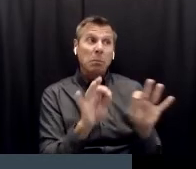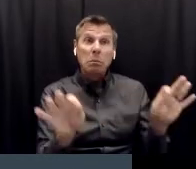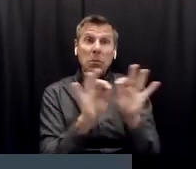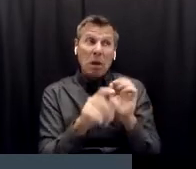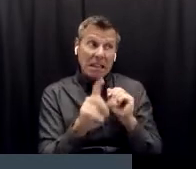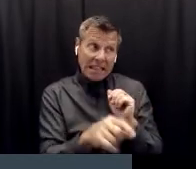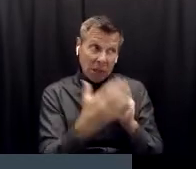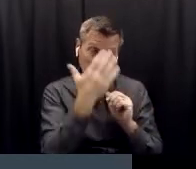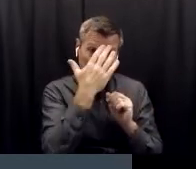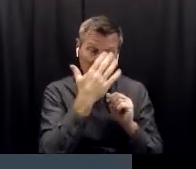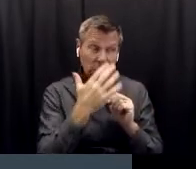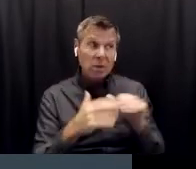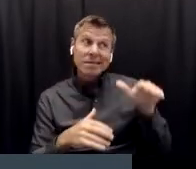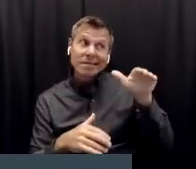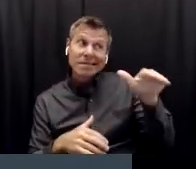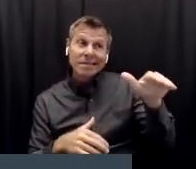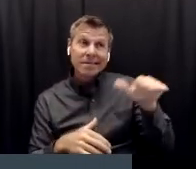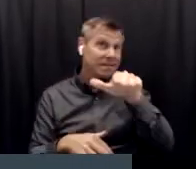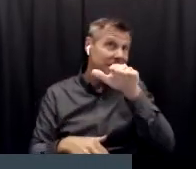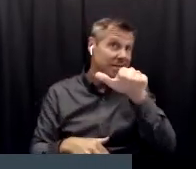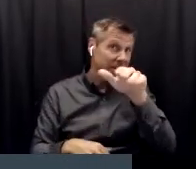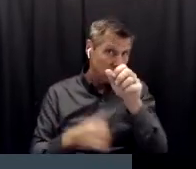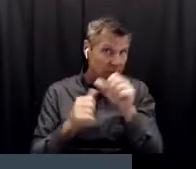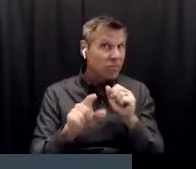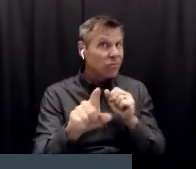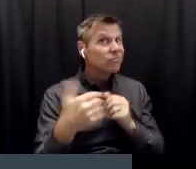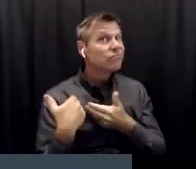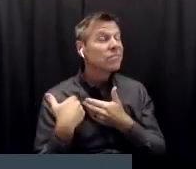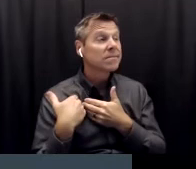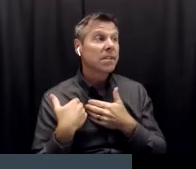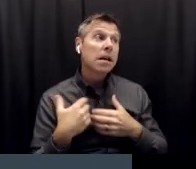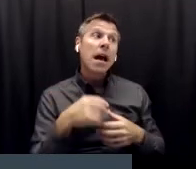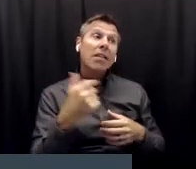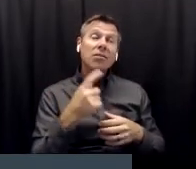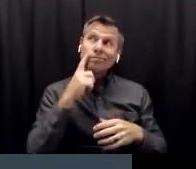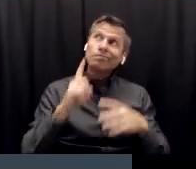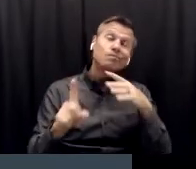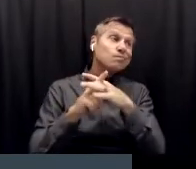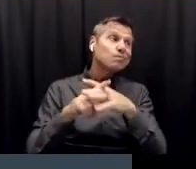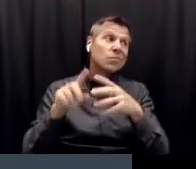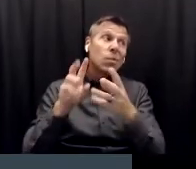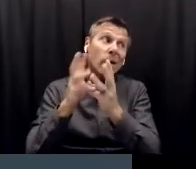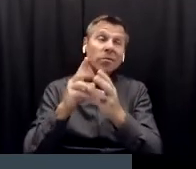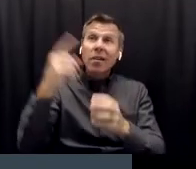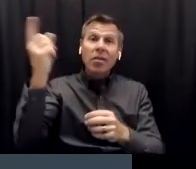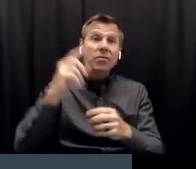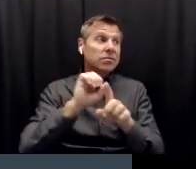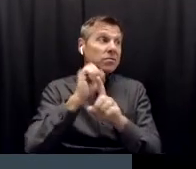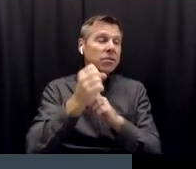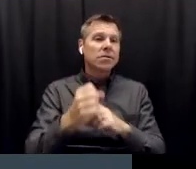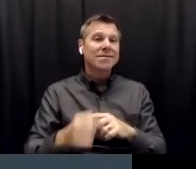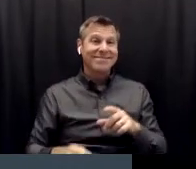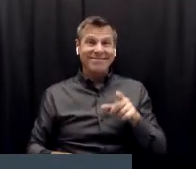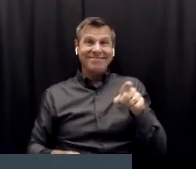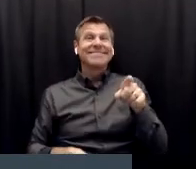need to know for their roles, and what other abnormal conditions to look for. And so here's that pre-flight